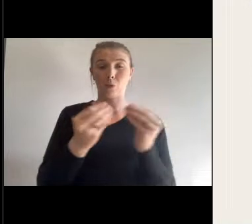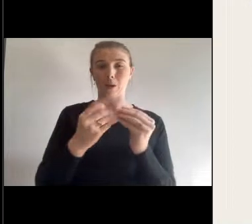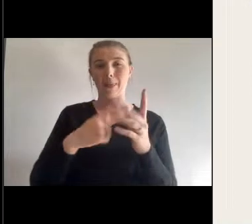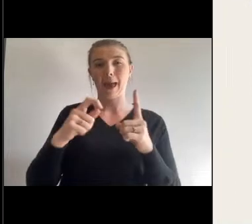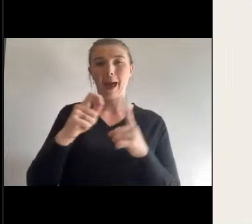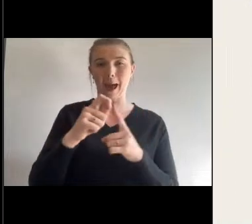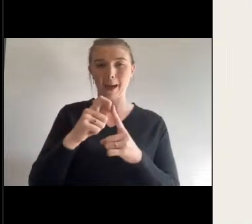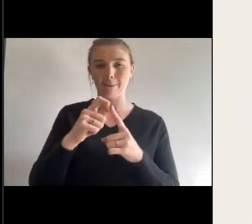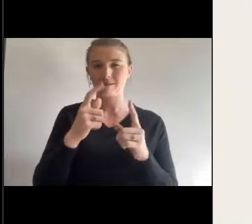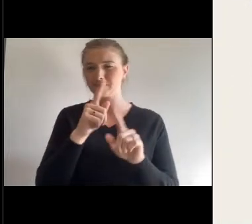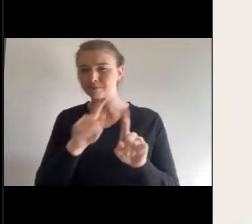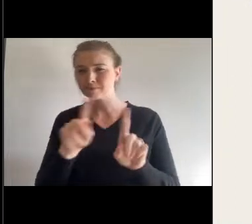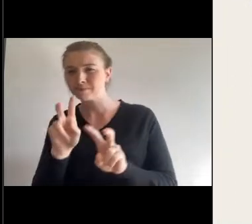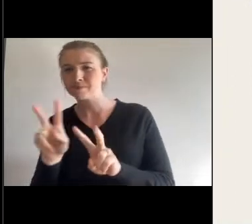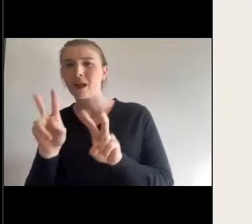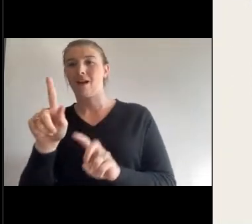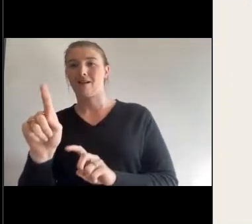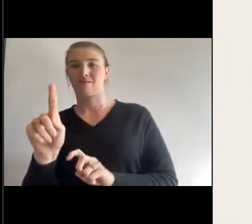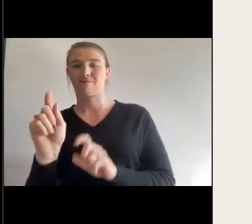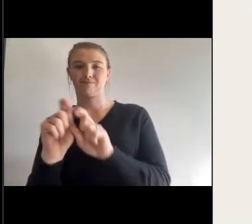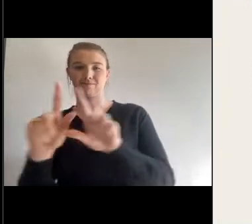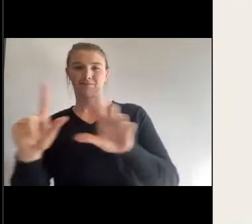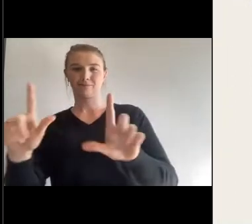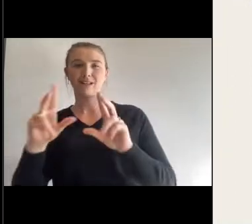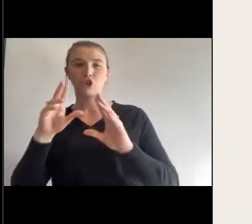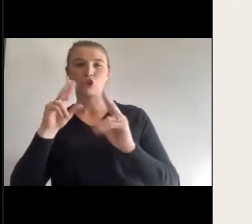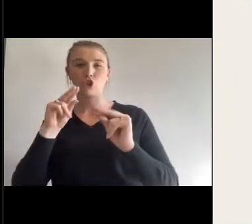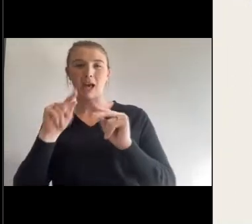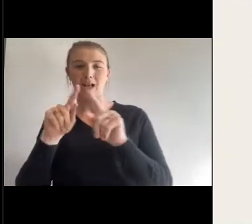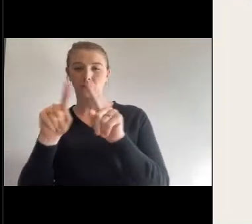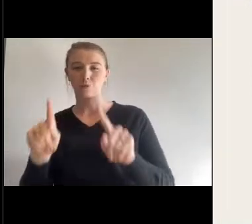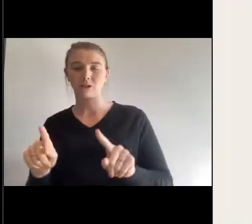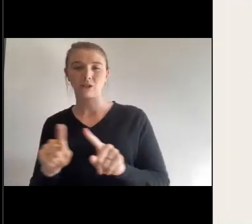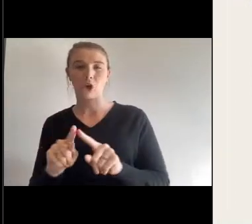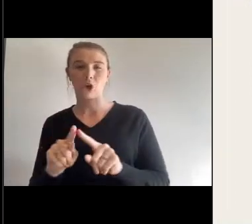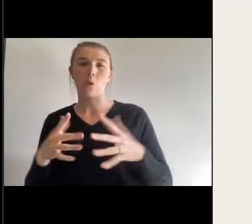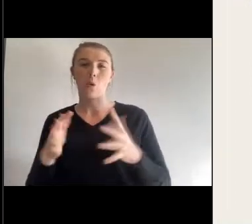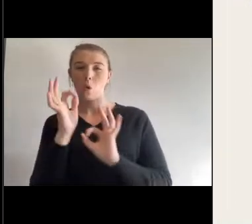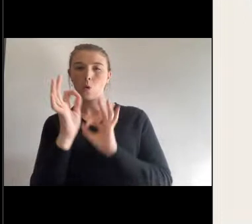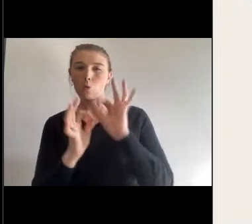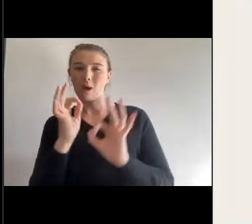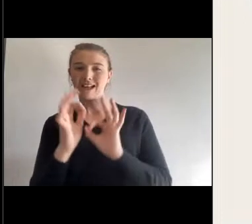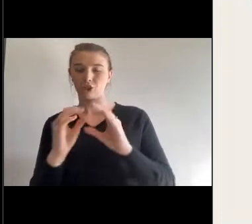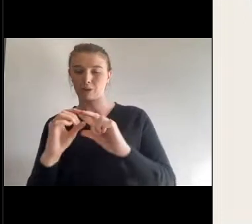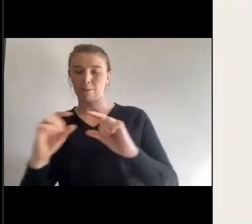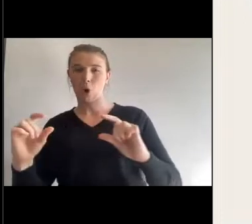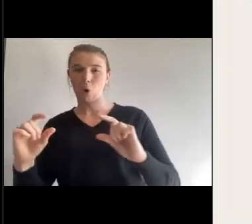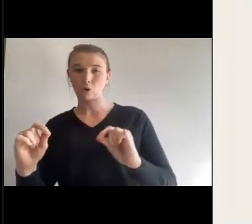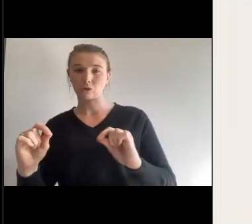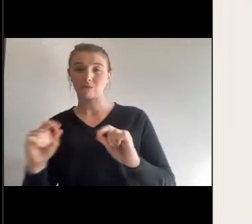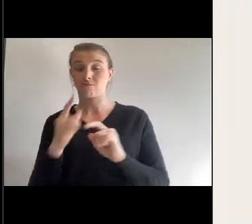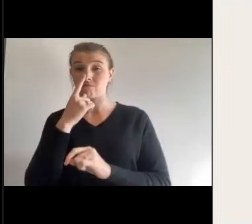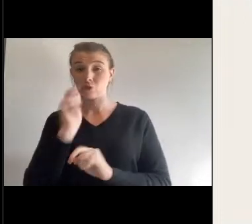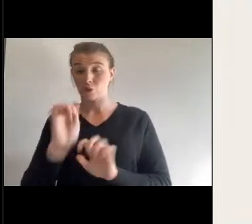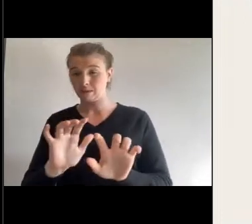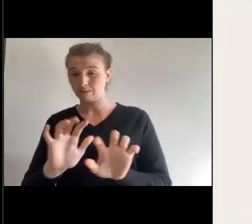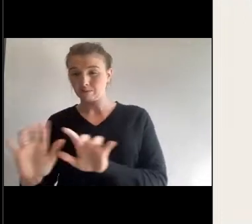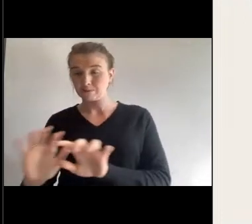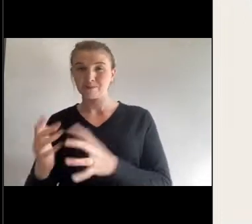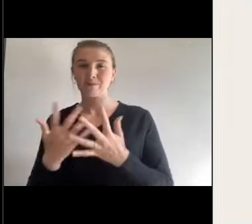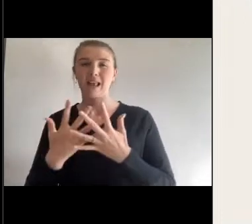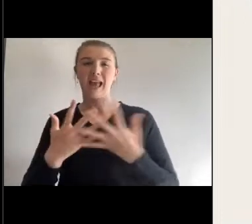window or a questions box, which is usually down at the bottom on the right hand side, and you can type in any question that you have at